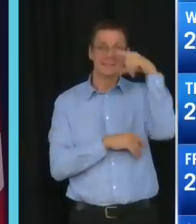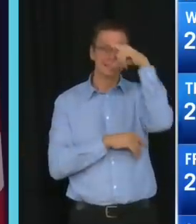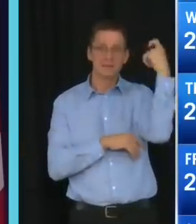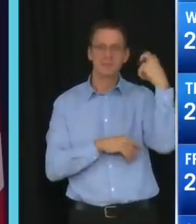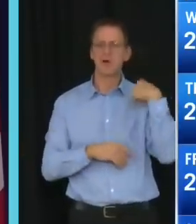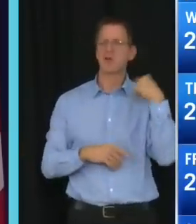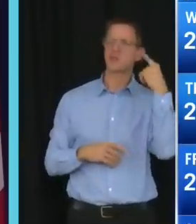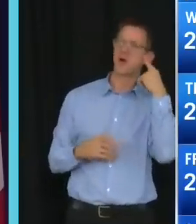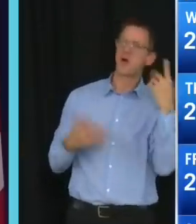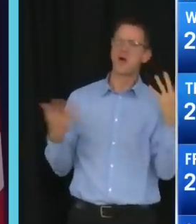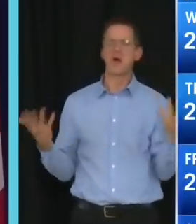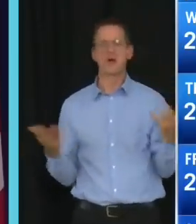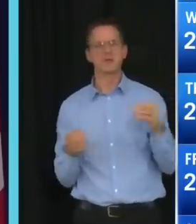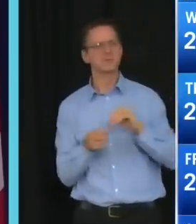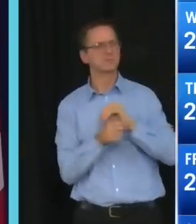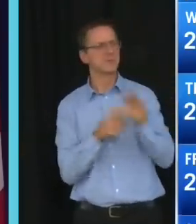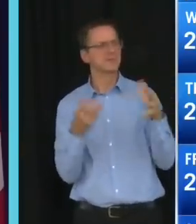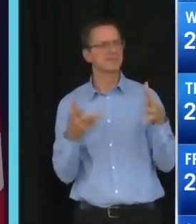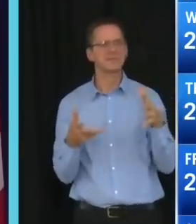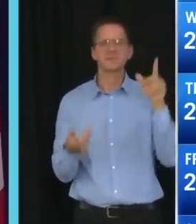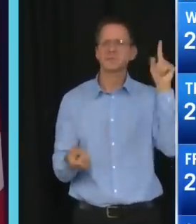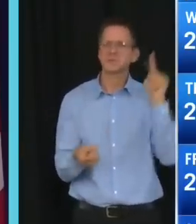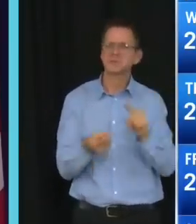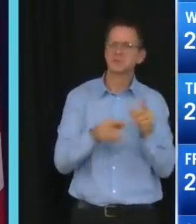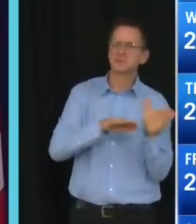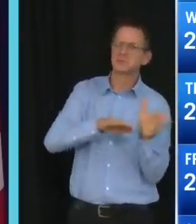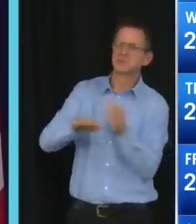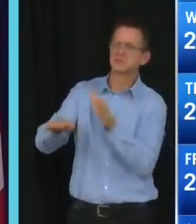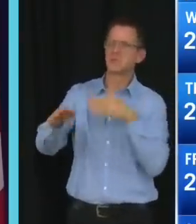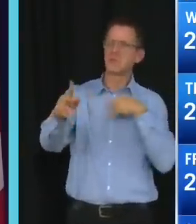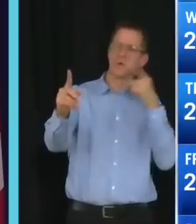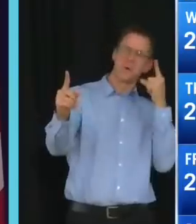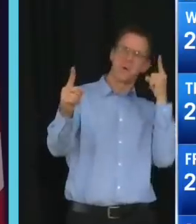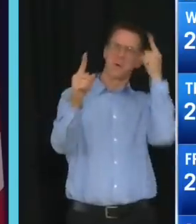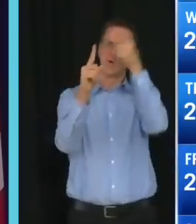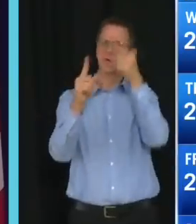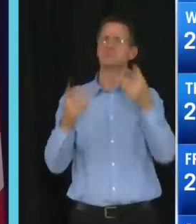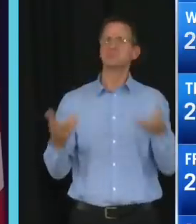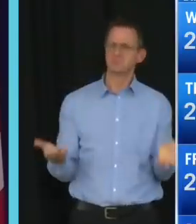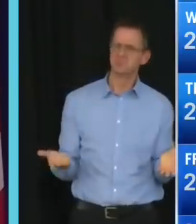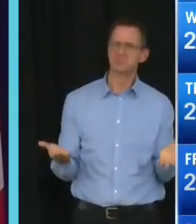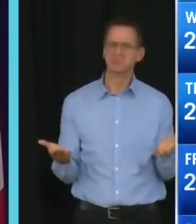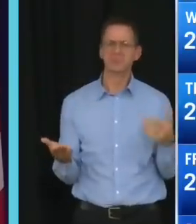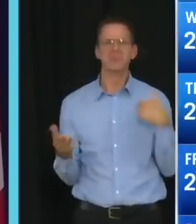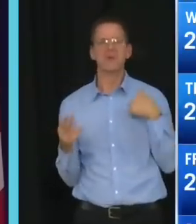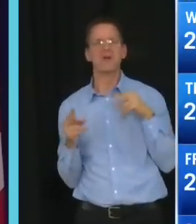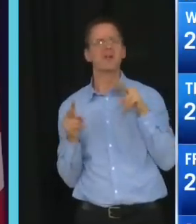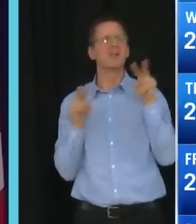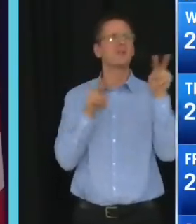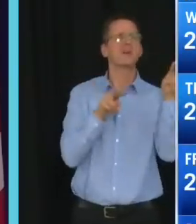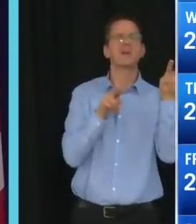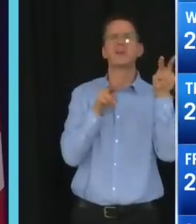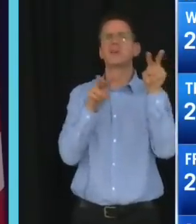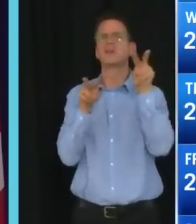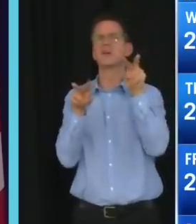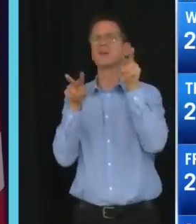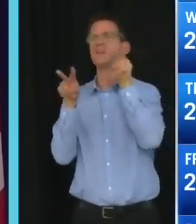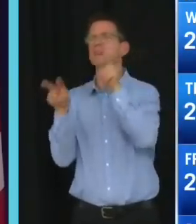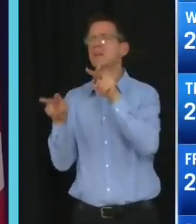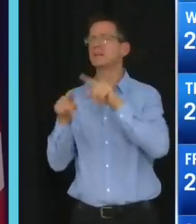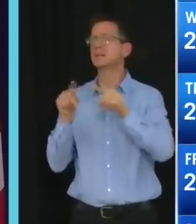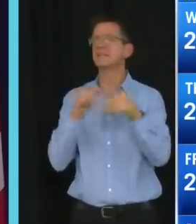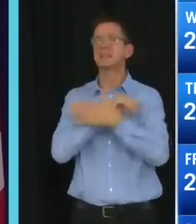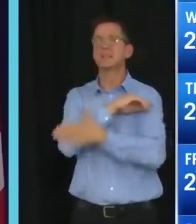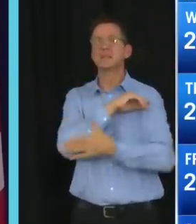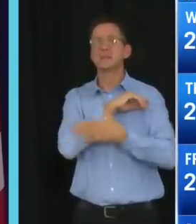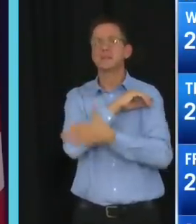and I said so very clearly. Based on our analysis of other jurisdictions around the world with similar rates of vaccination, we believed that